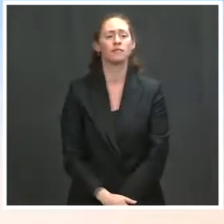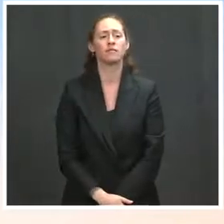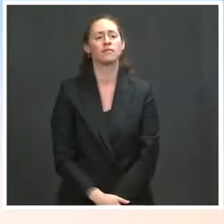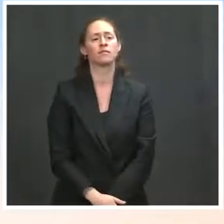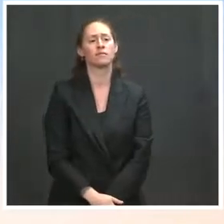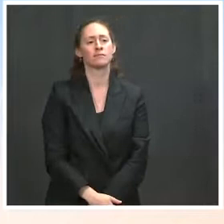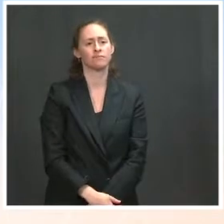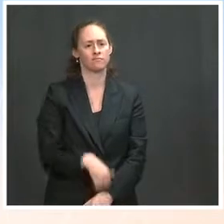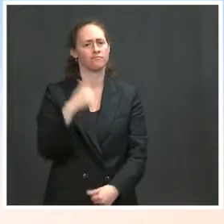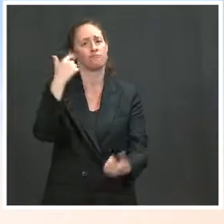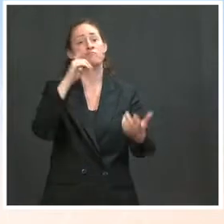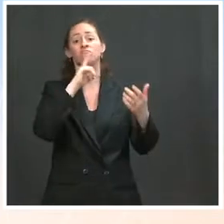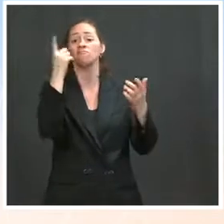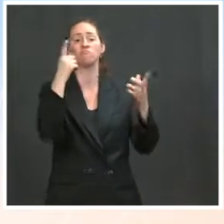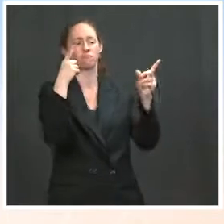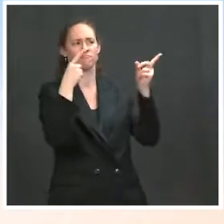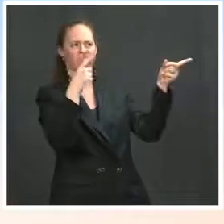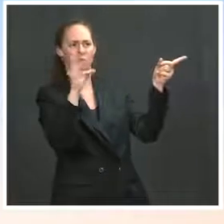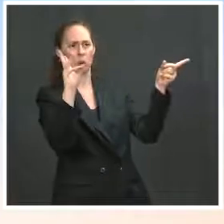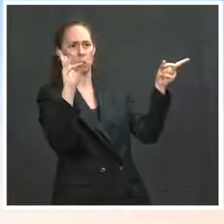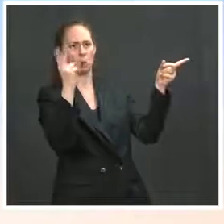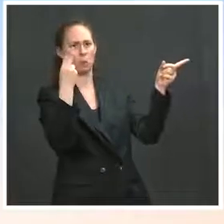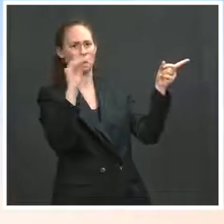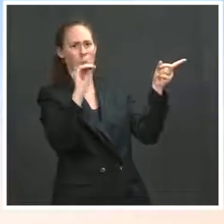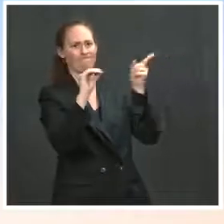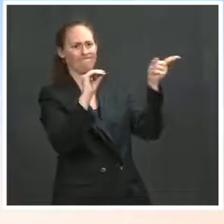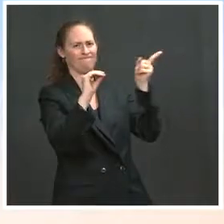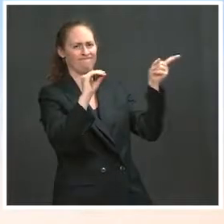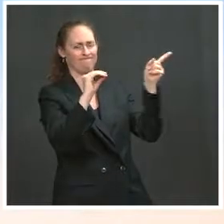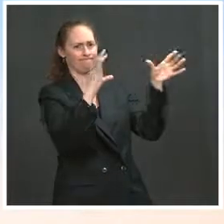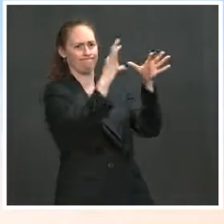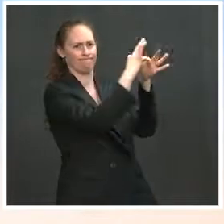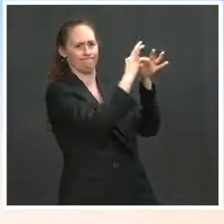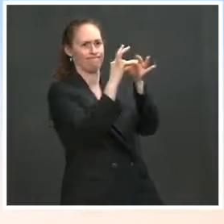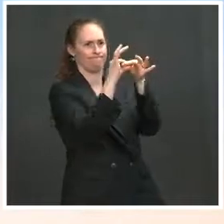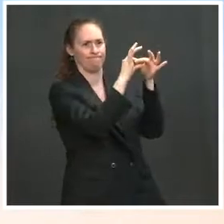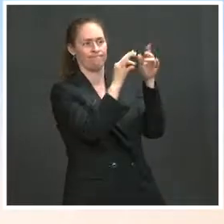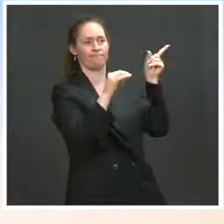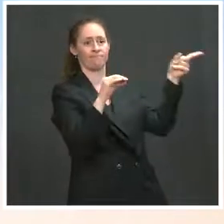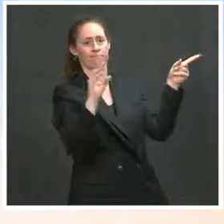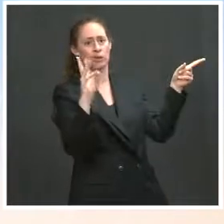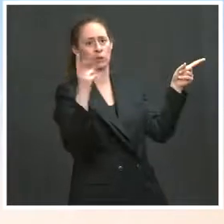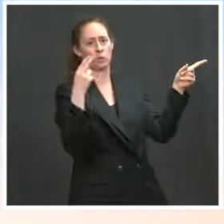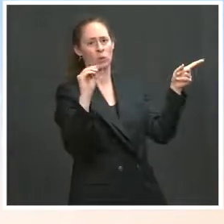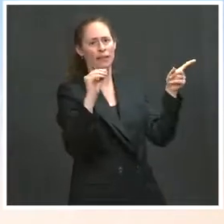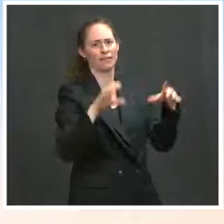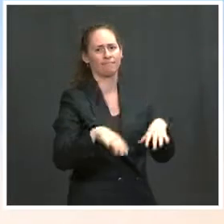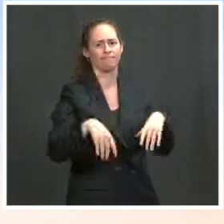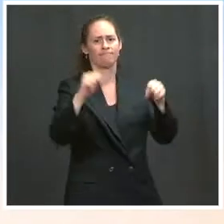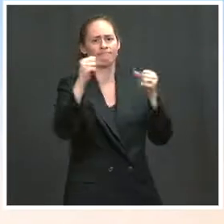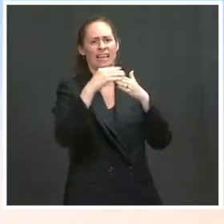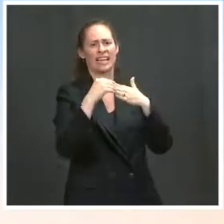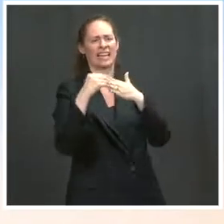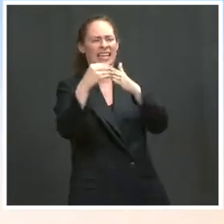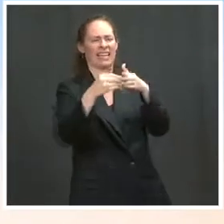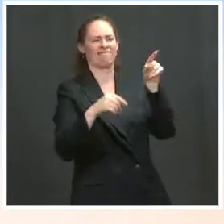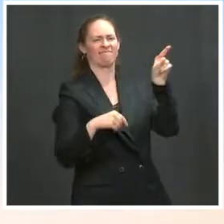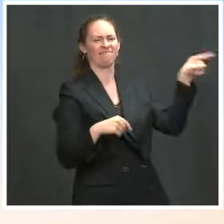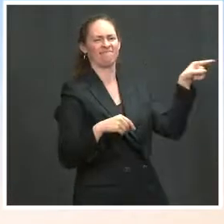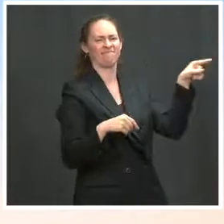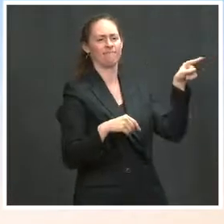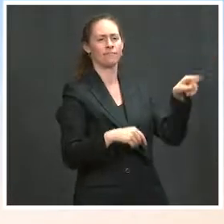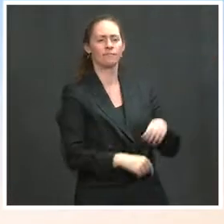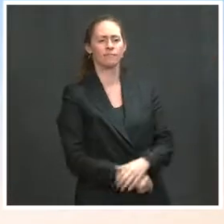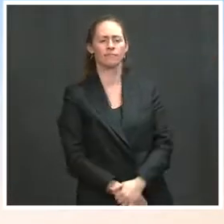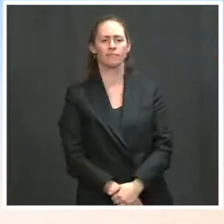global the global entity bringing us all together. And so they're having that direct conversation when it